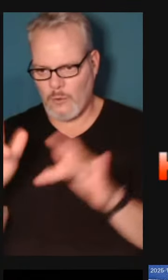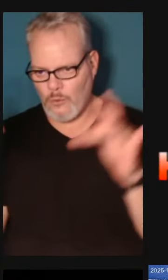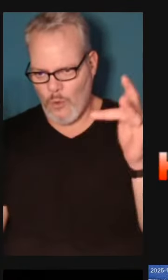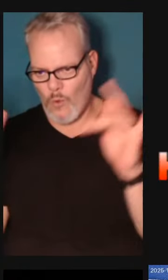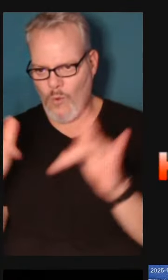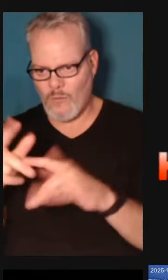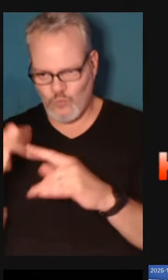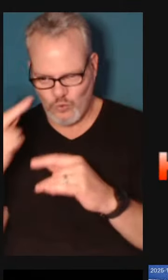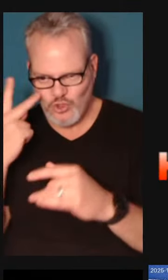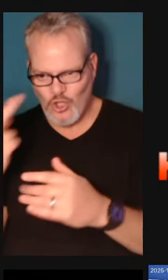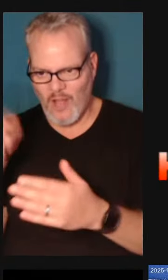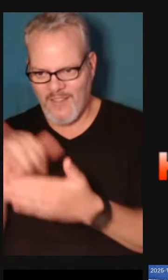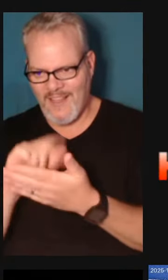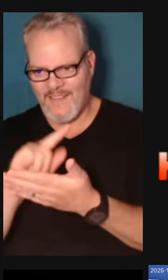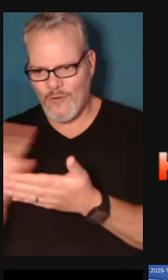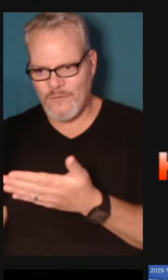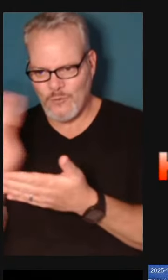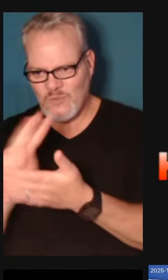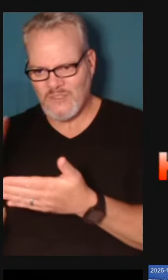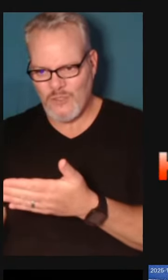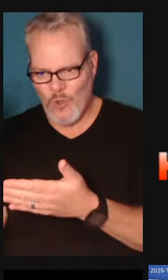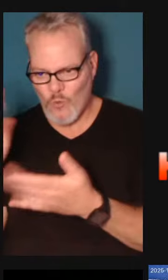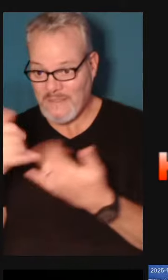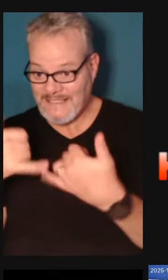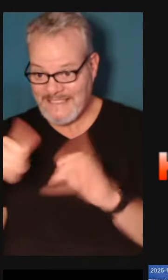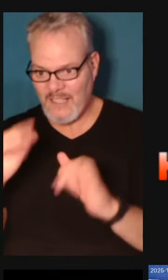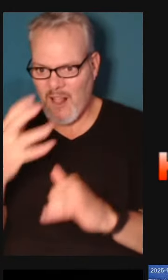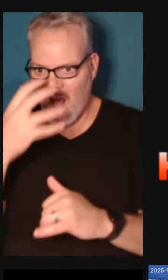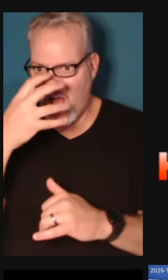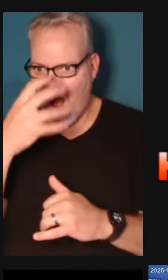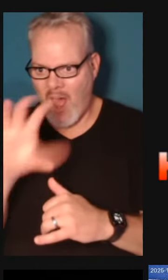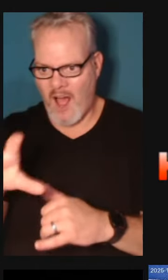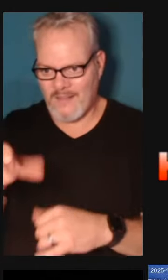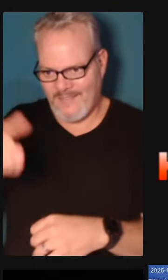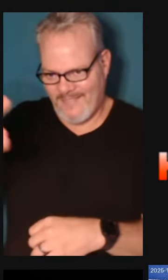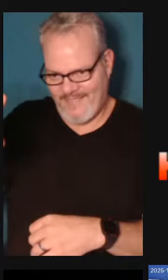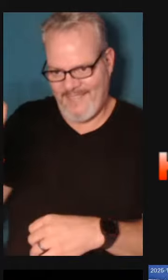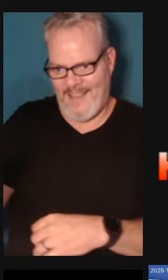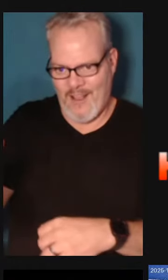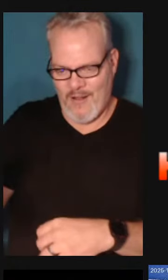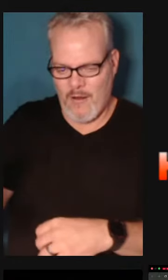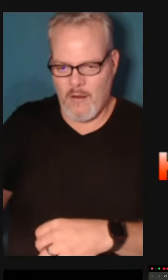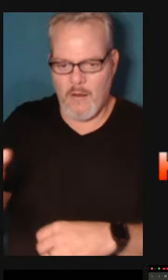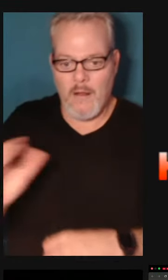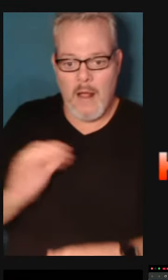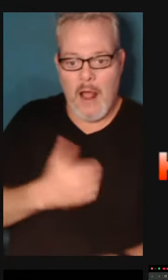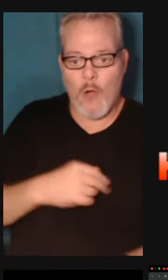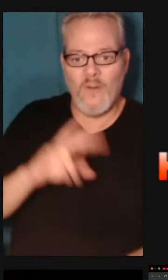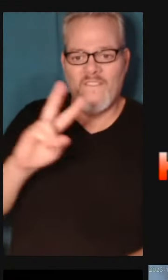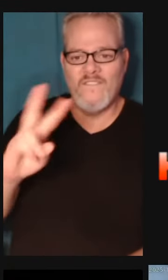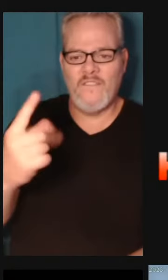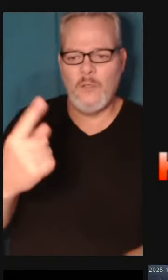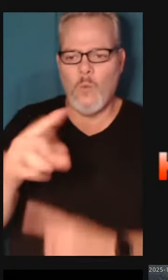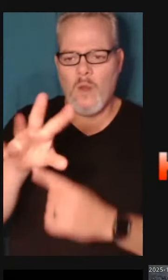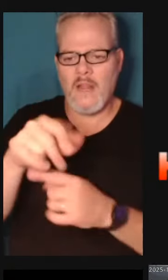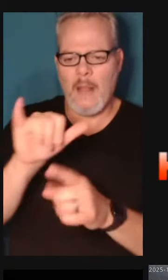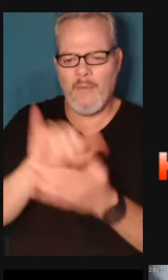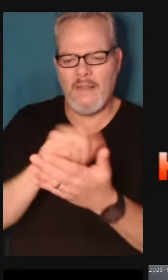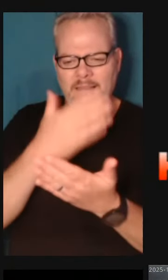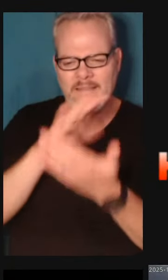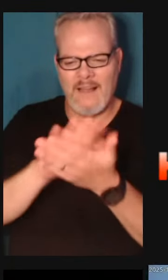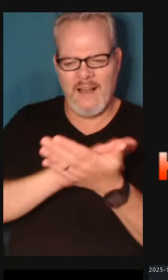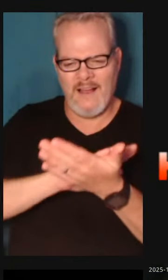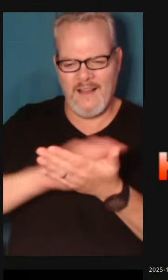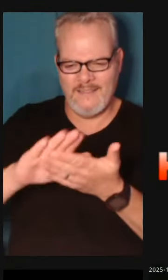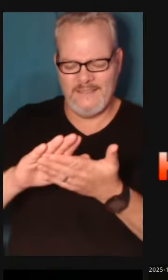weeks ago. It seems like that's still hot on the inside there too. That's our V1 camera. There's a nice view of the north vent. Here's our